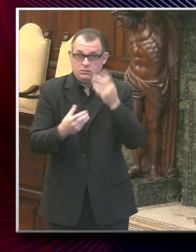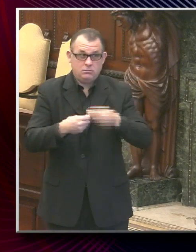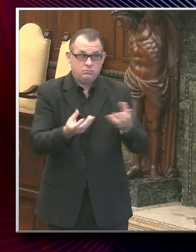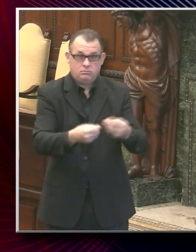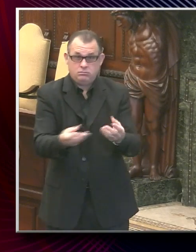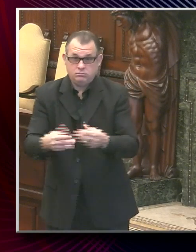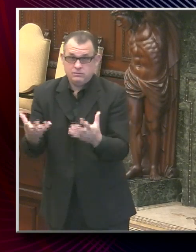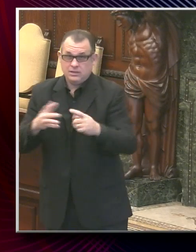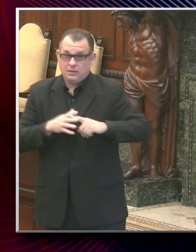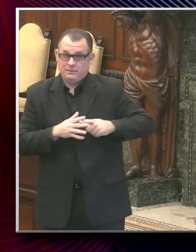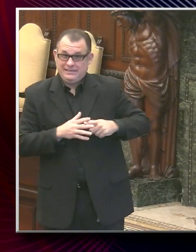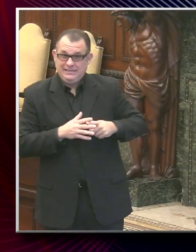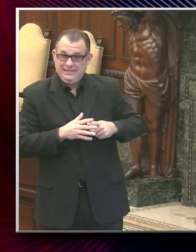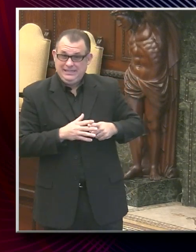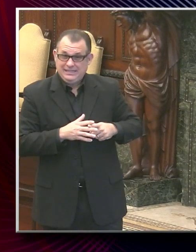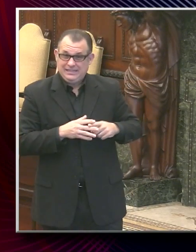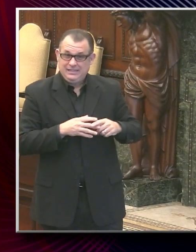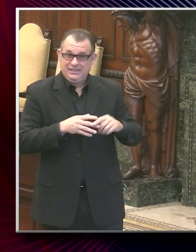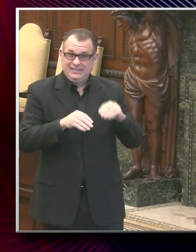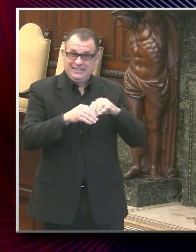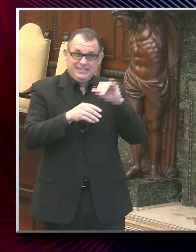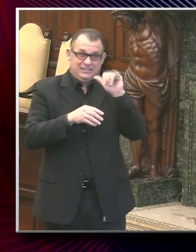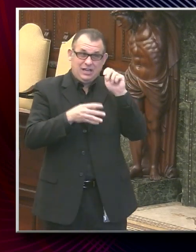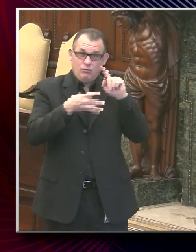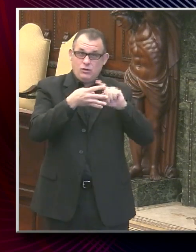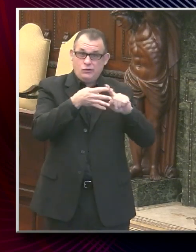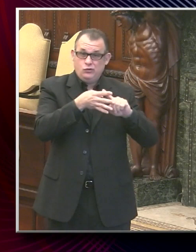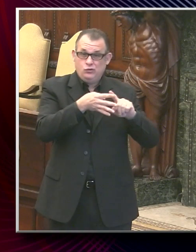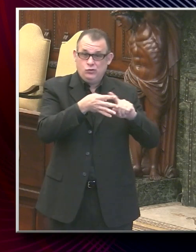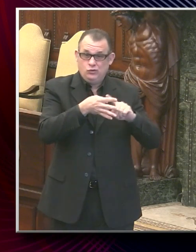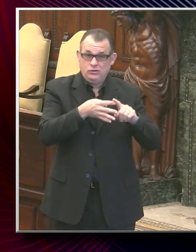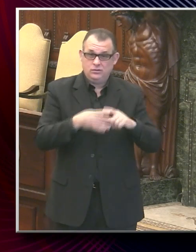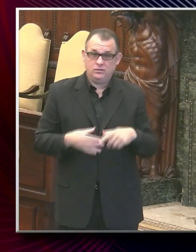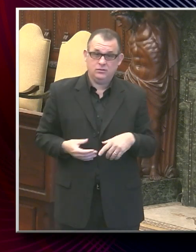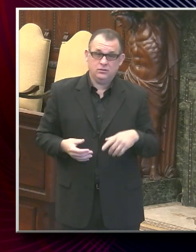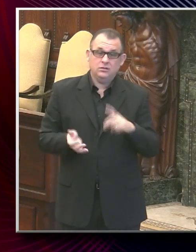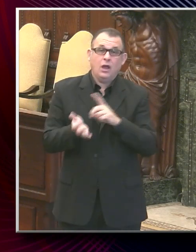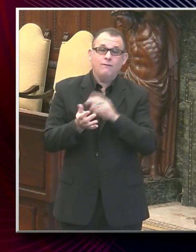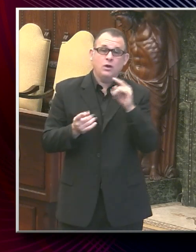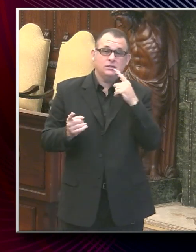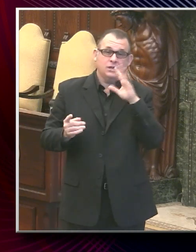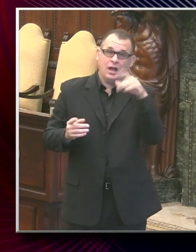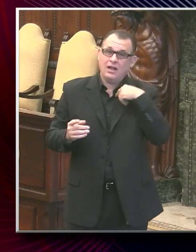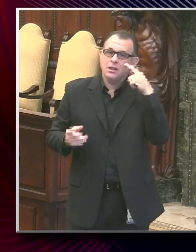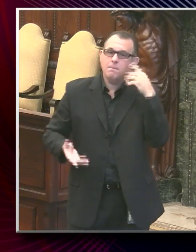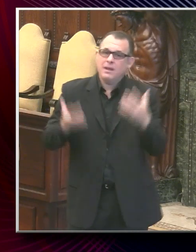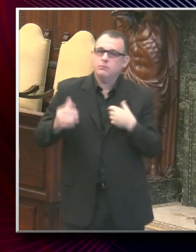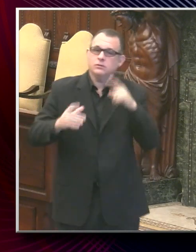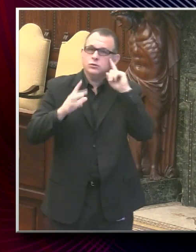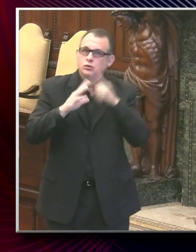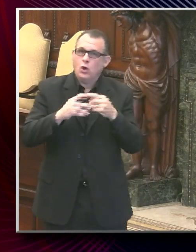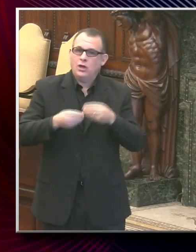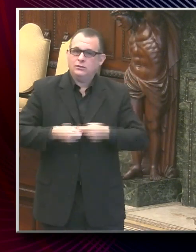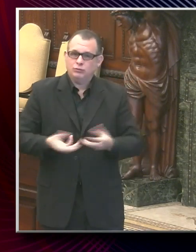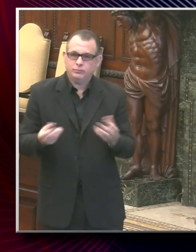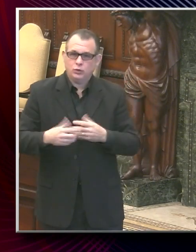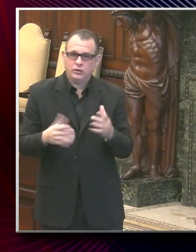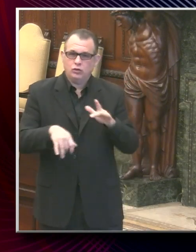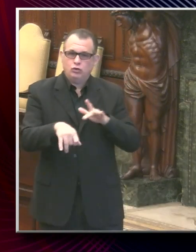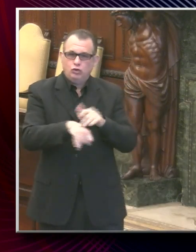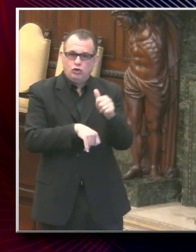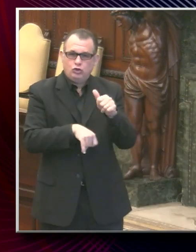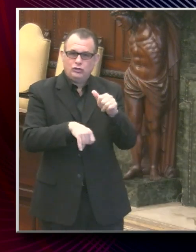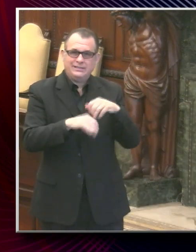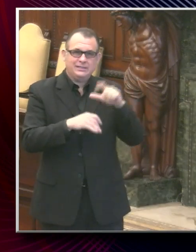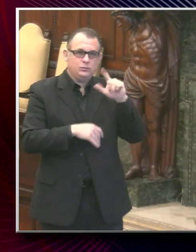it early in the year? Well, I said I think that the vaccine will be deployed sometime in 2021. I hope it's earlier in 2021, not